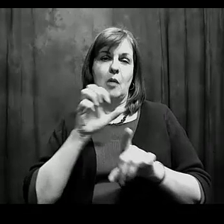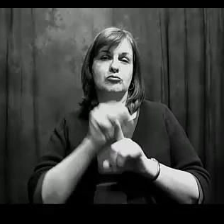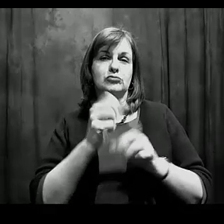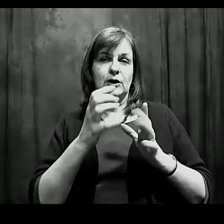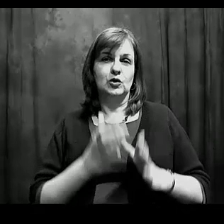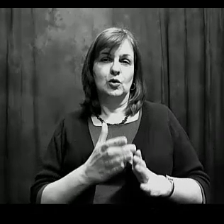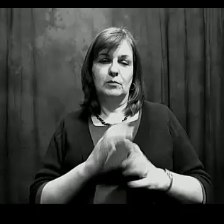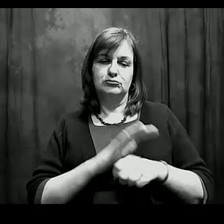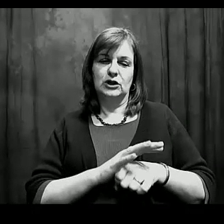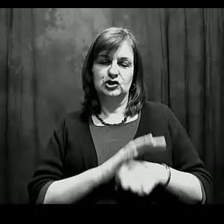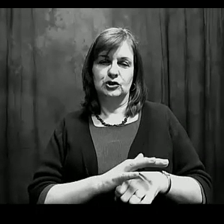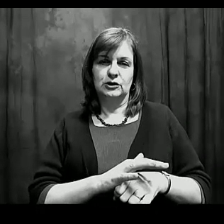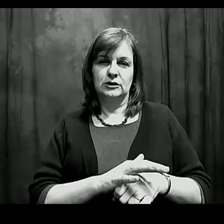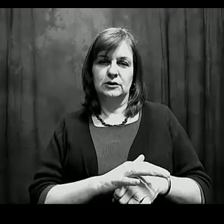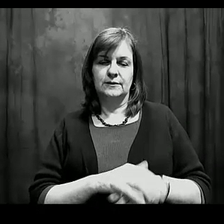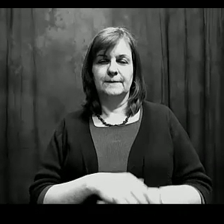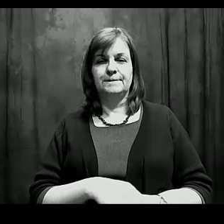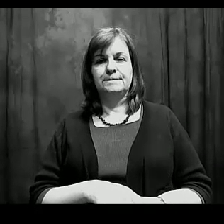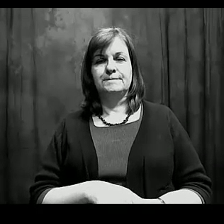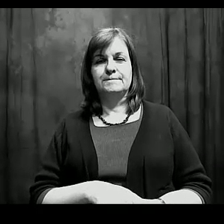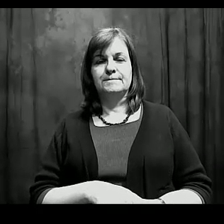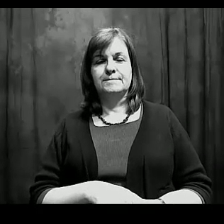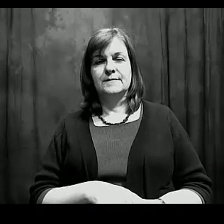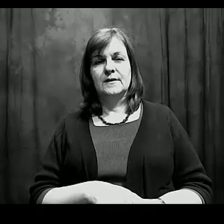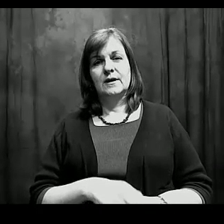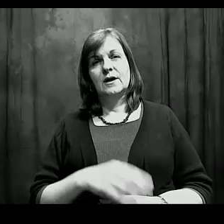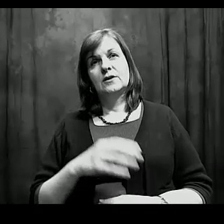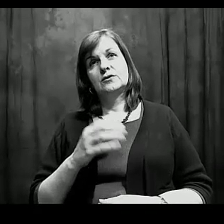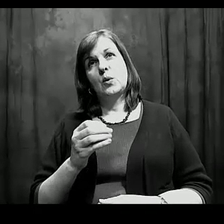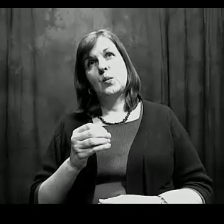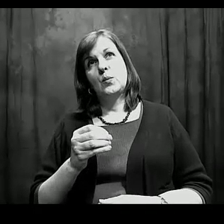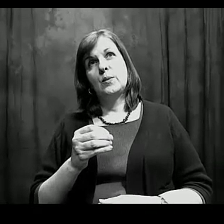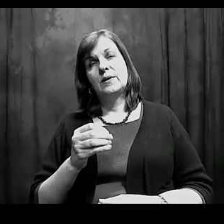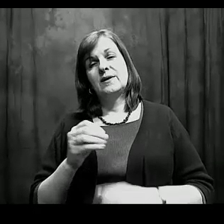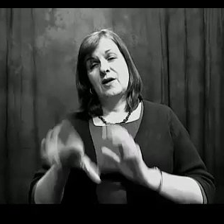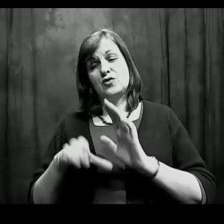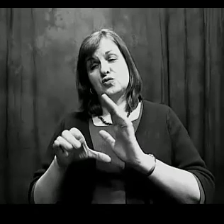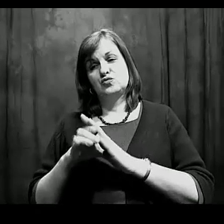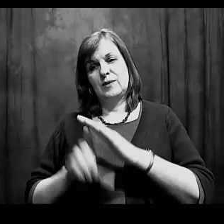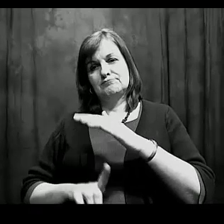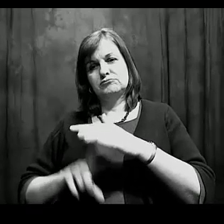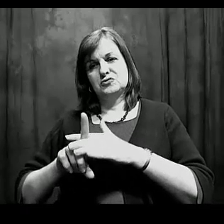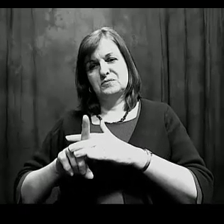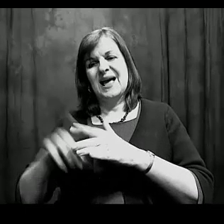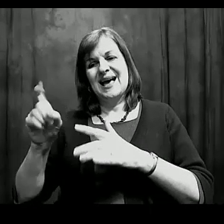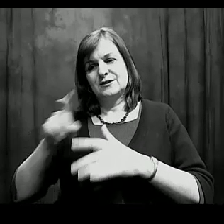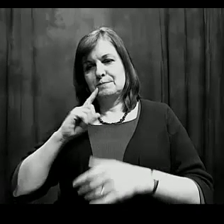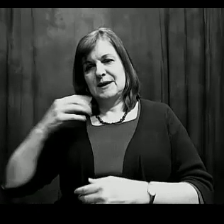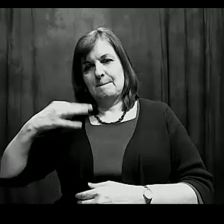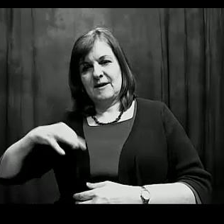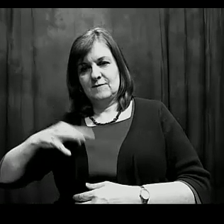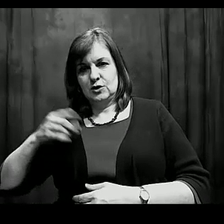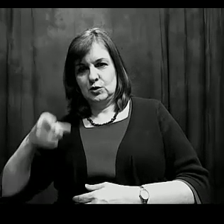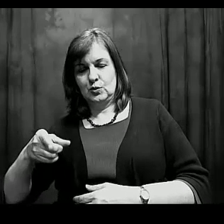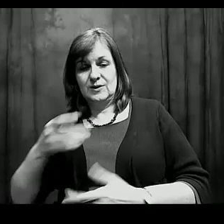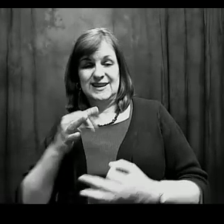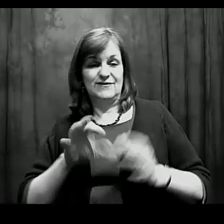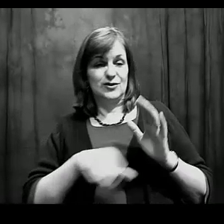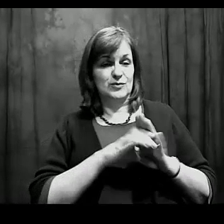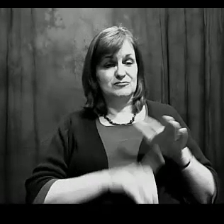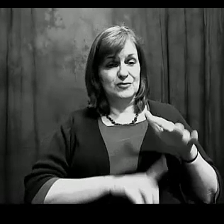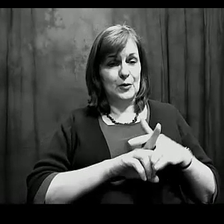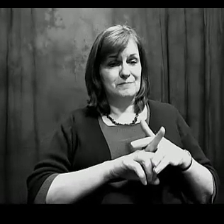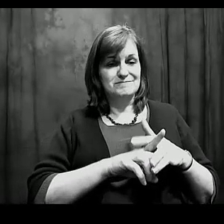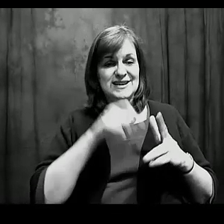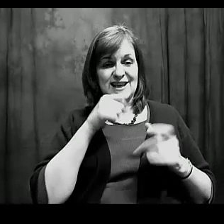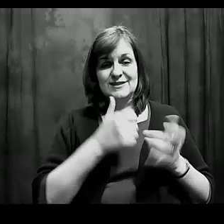pressures. Okay? So we have to have a trait that is beneficial. If you don't have a trait that's beneficial, then